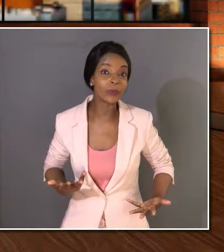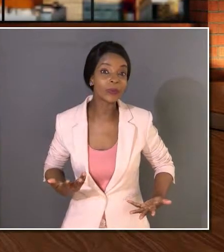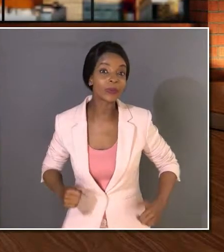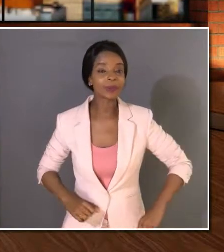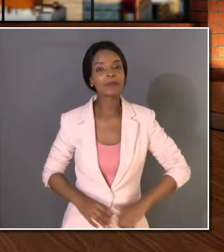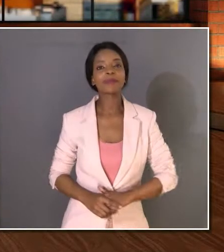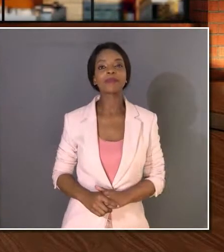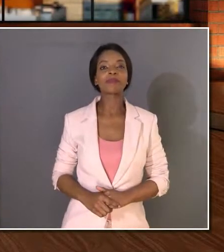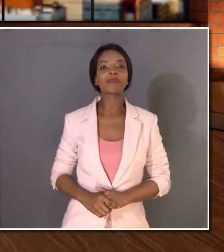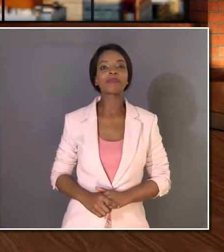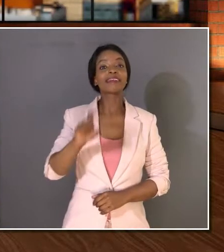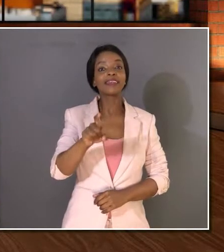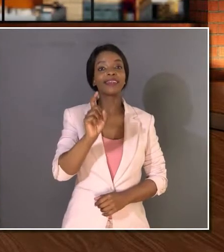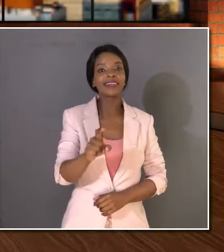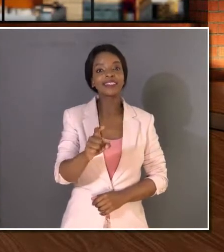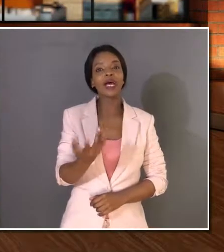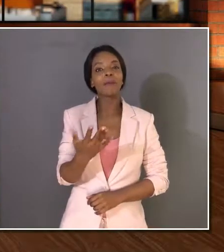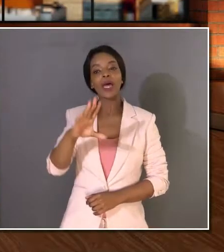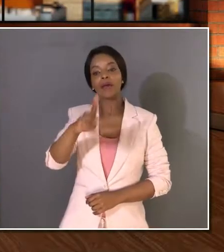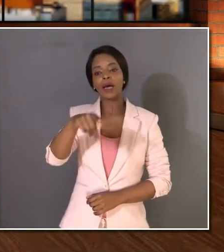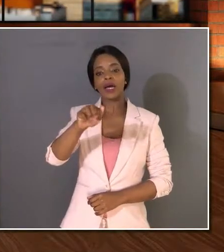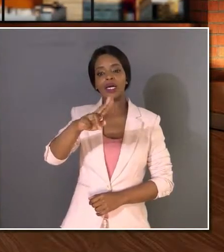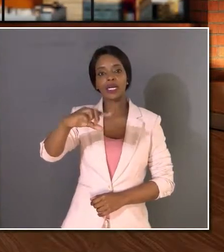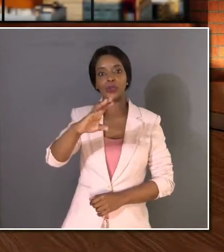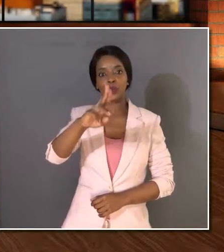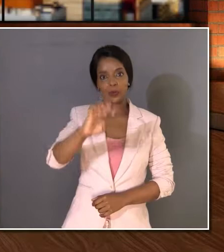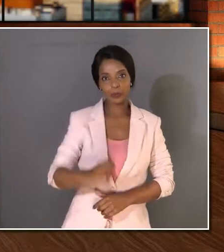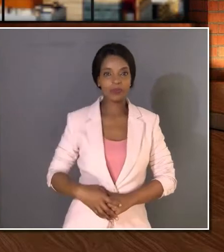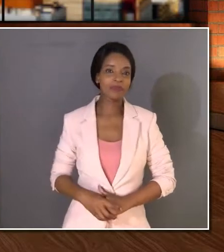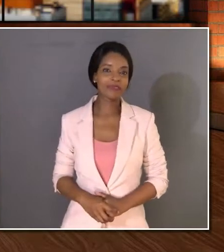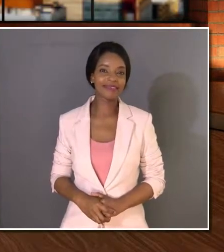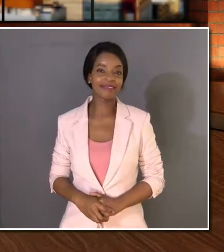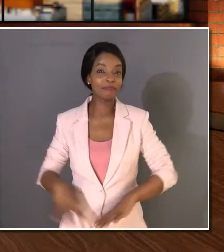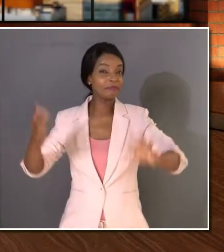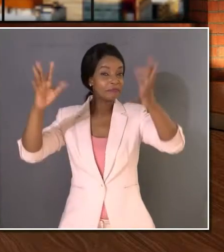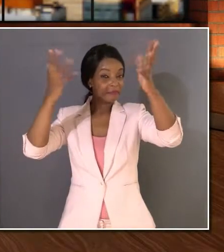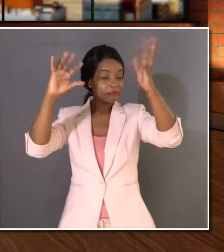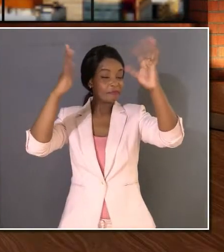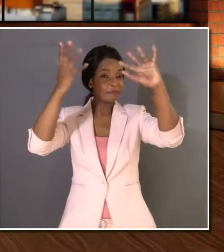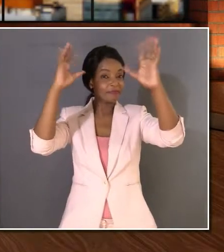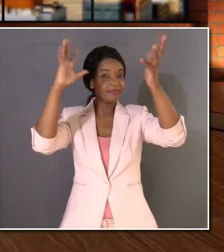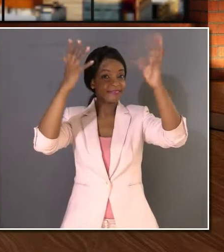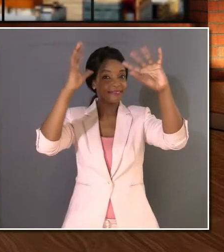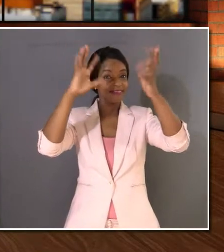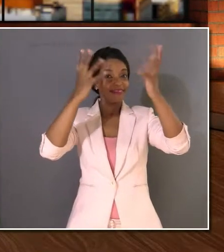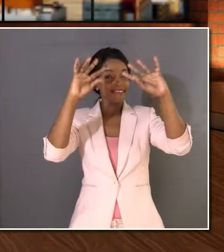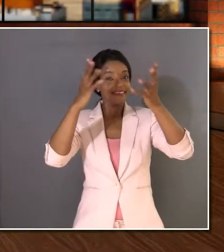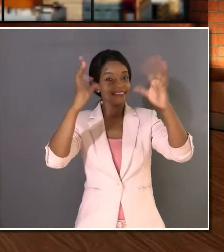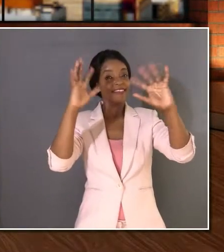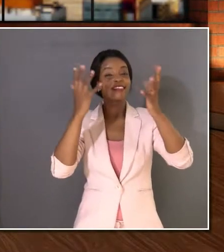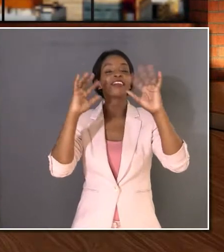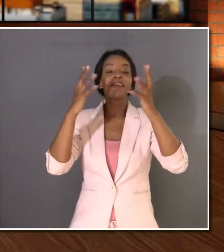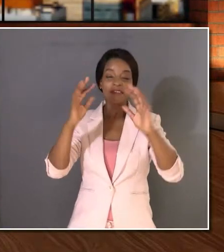audience favorite Paratube. Congratulations,